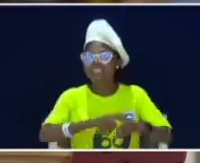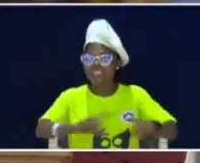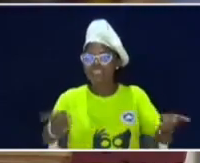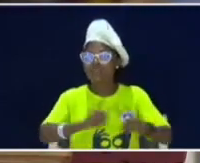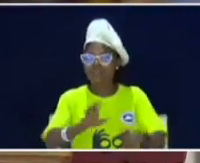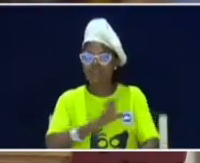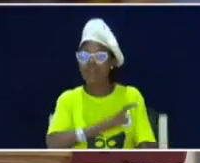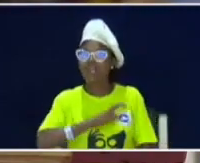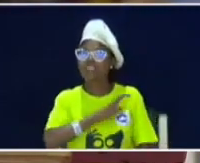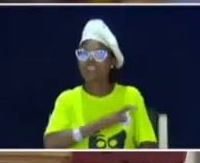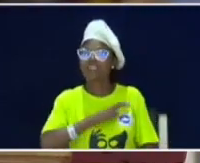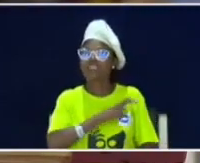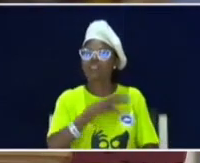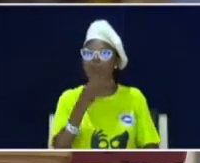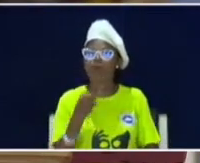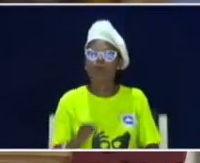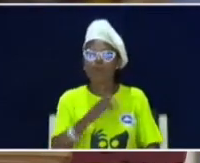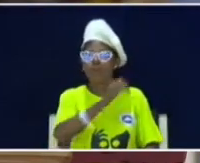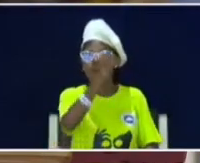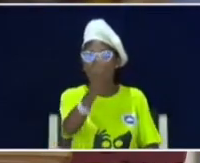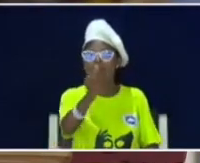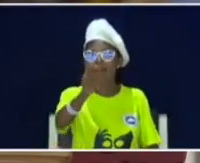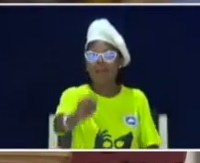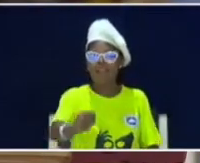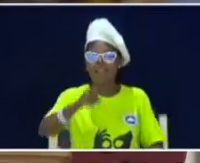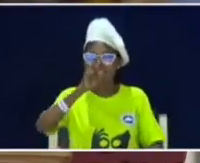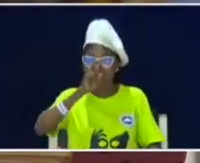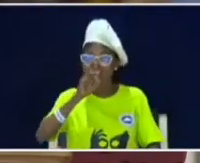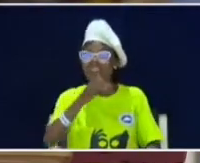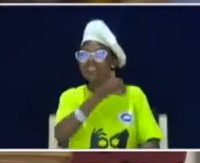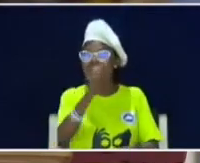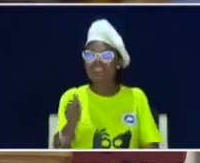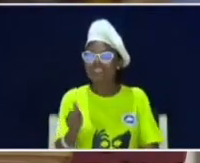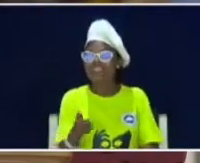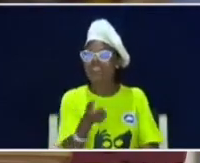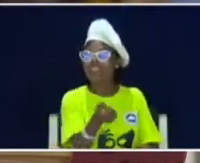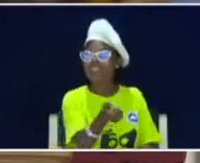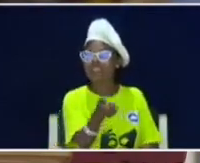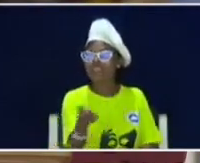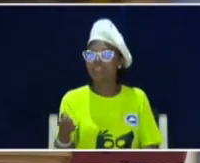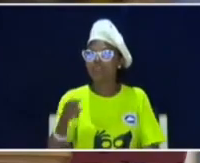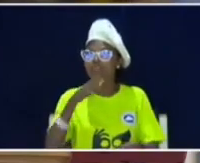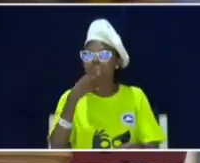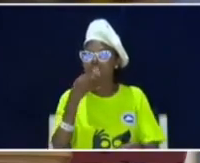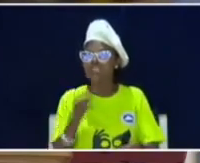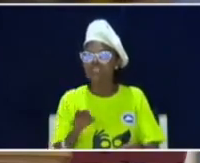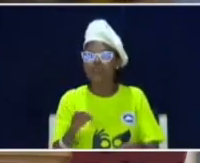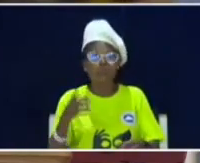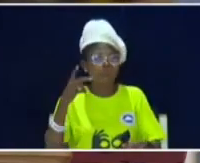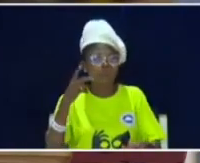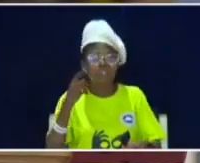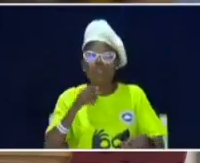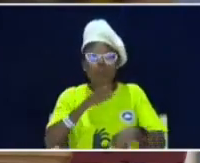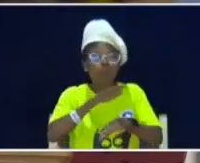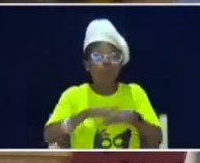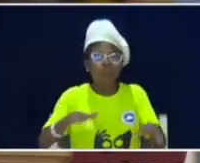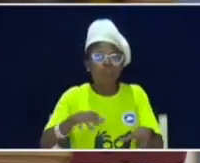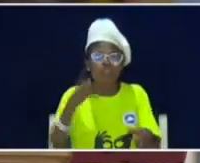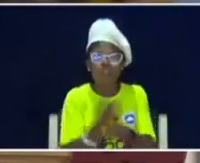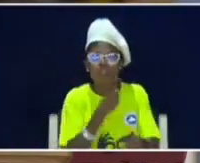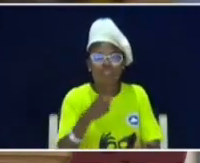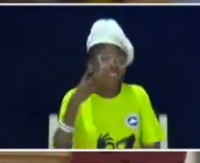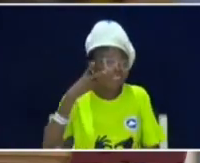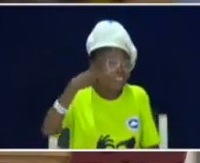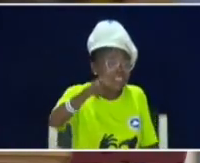I'll state some. An eagle is a unique bird. That is, it is rarely seen. I want you to say